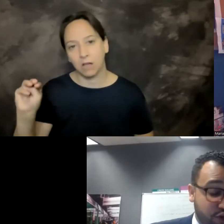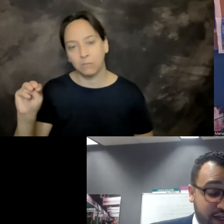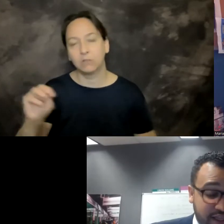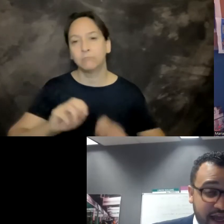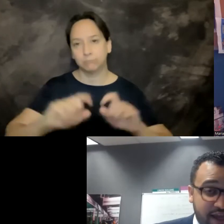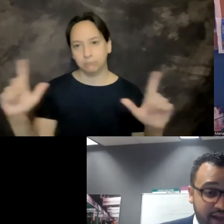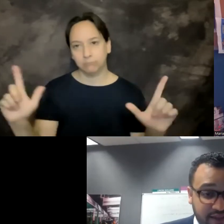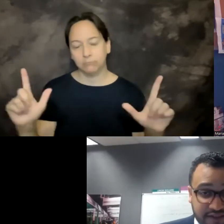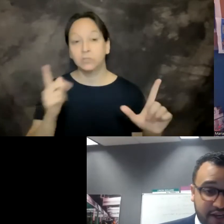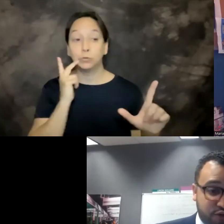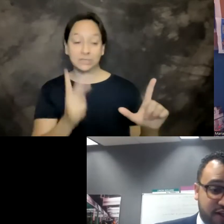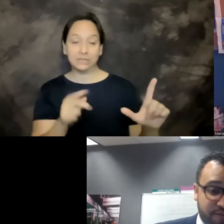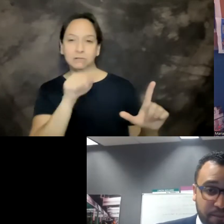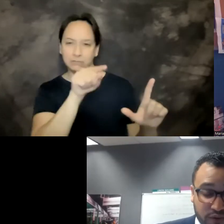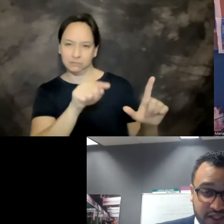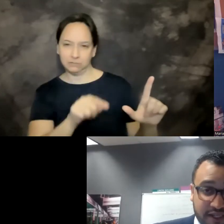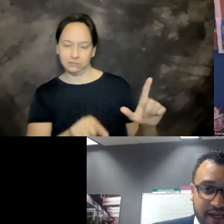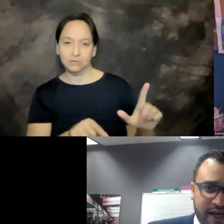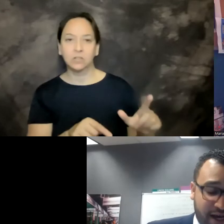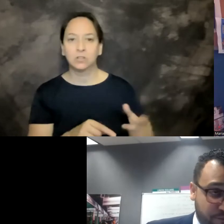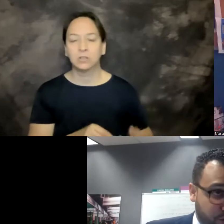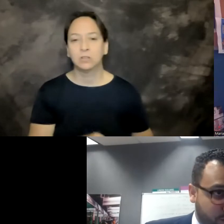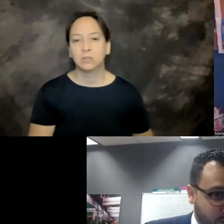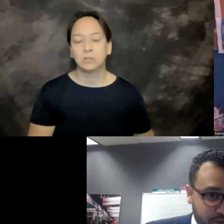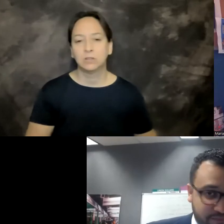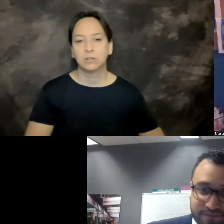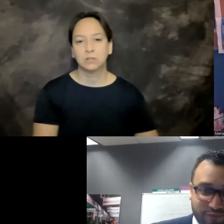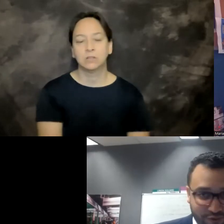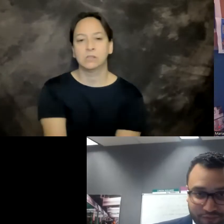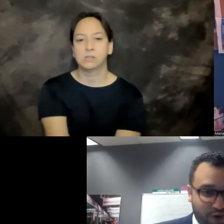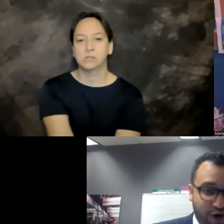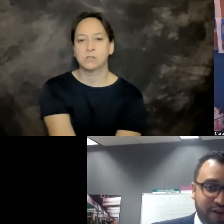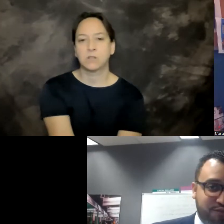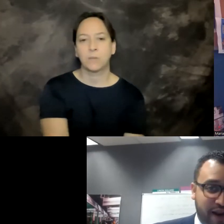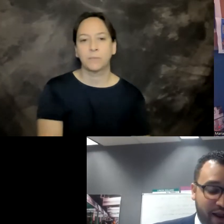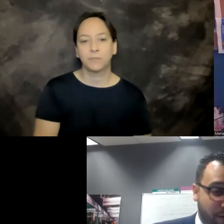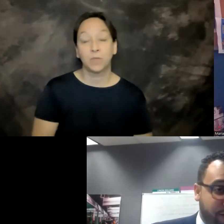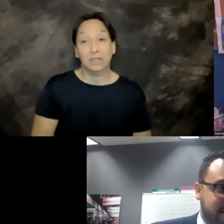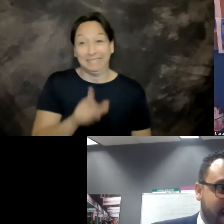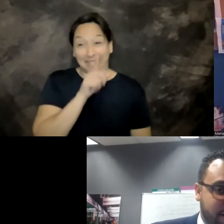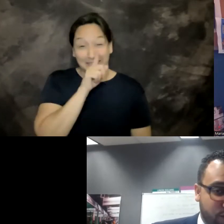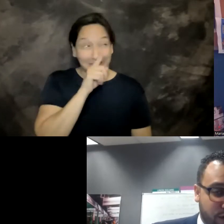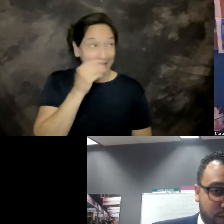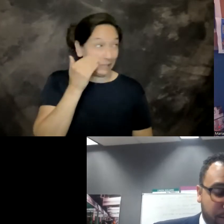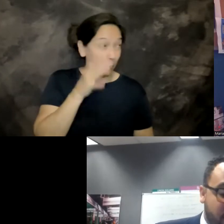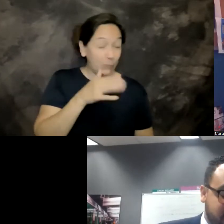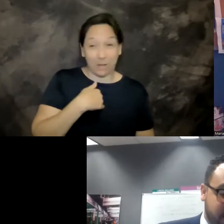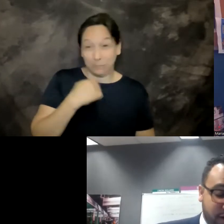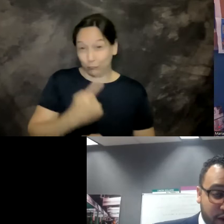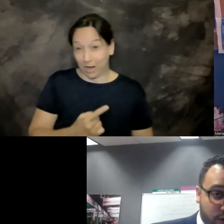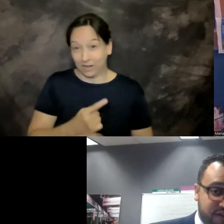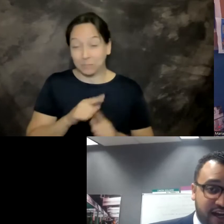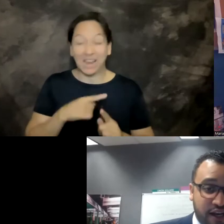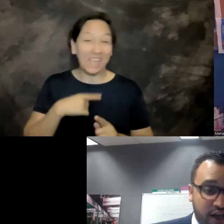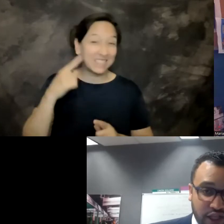to go look at the guide in the schedules that have been posted. Don't quote me on this, but I want to say that we are approximately